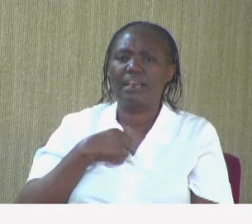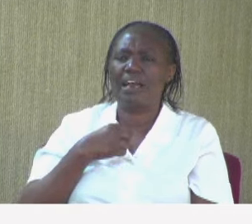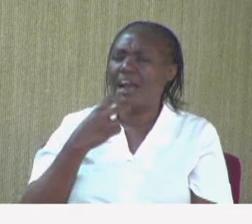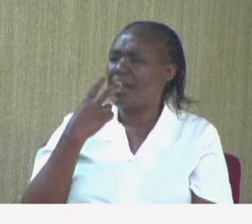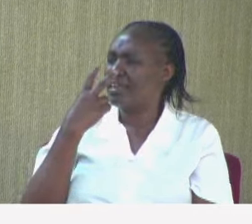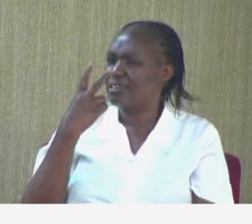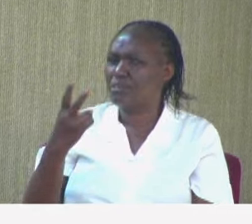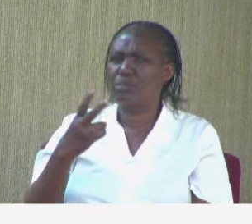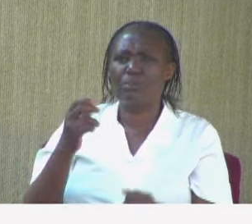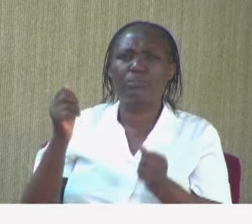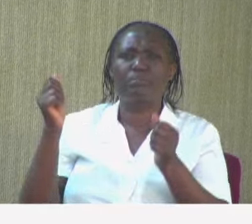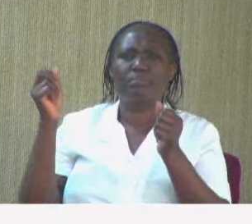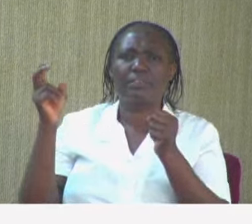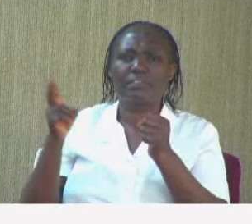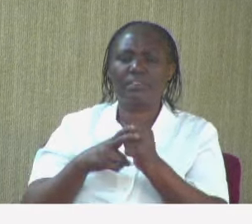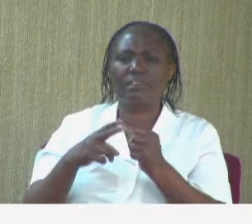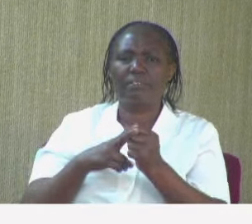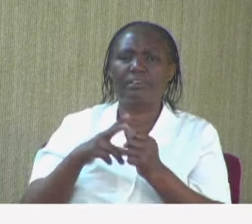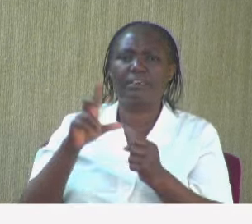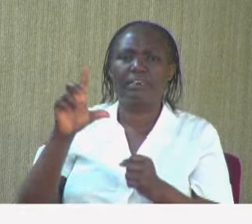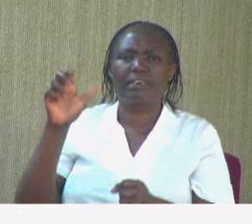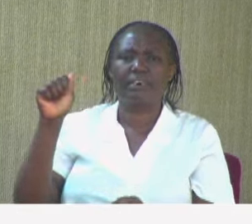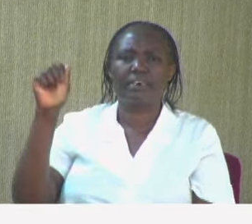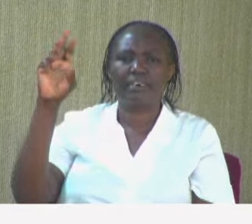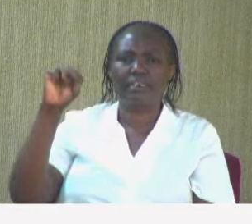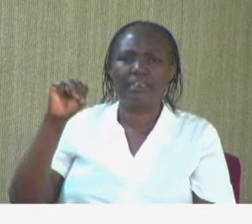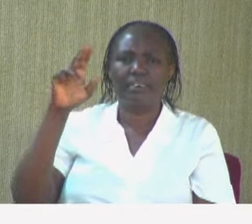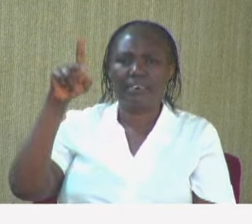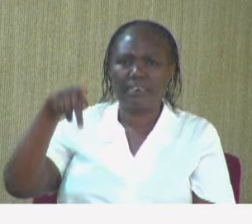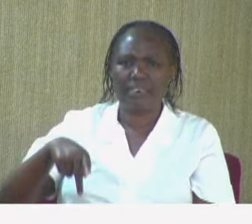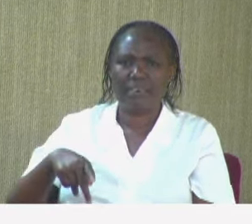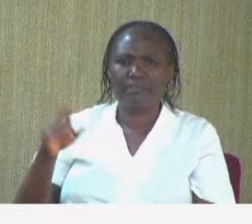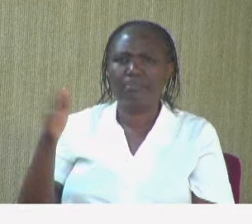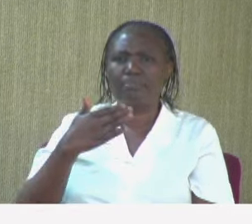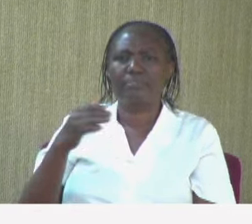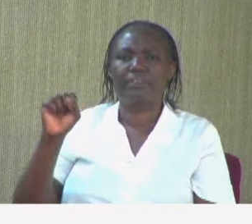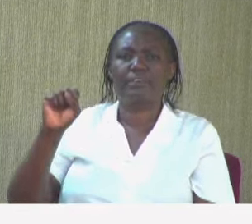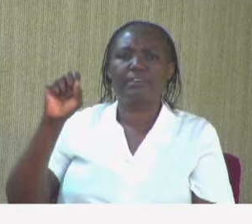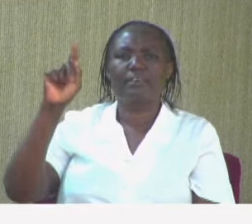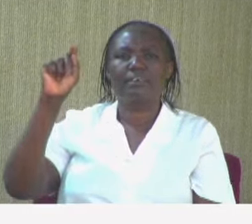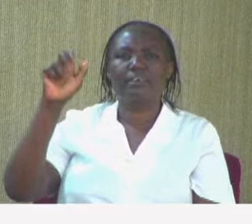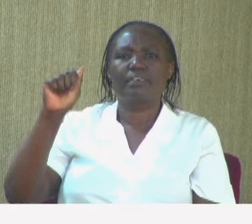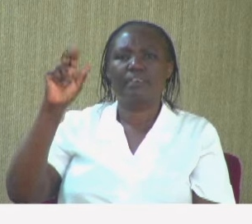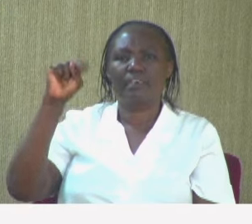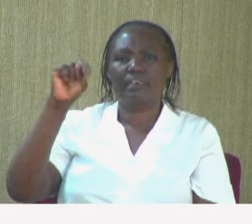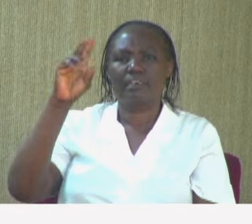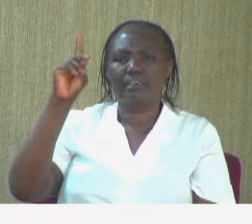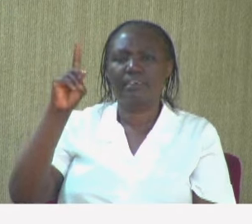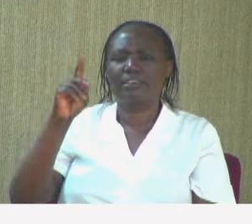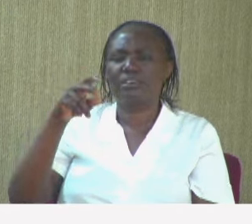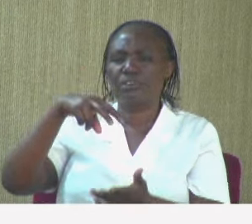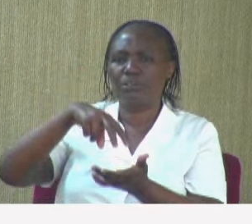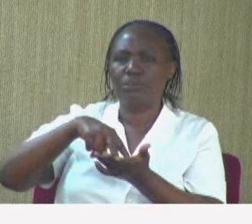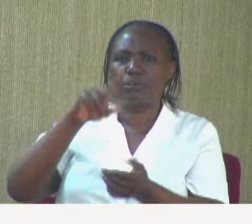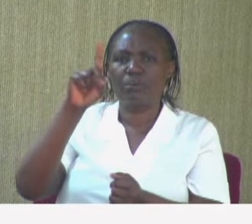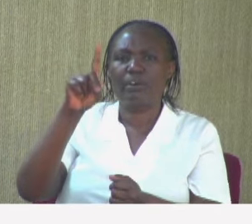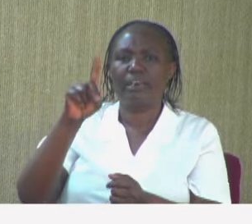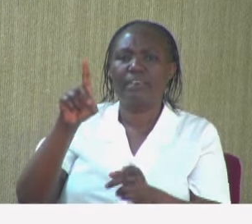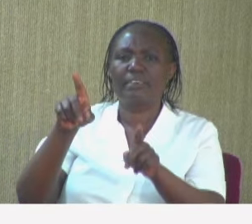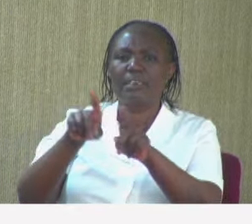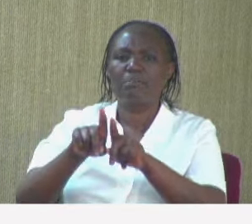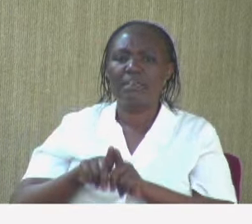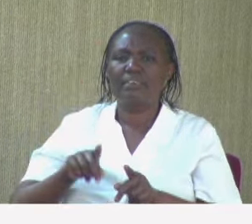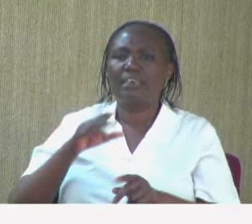seven golden lampstands. And in the midst of the seven lampstands stood one like the who? Like